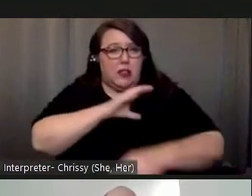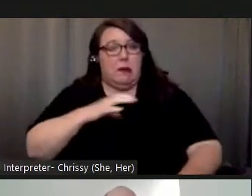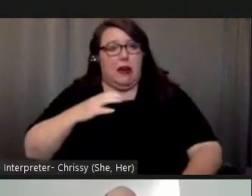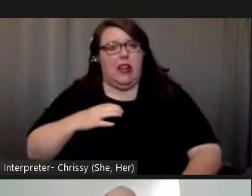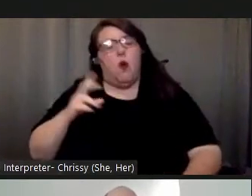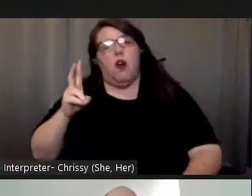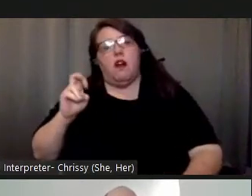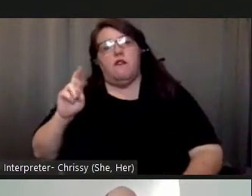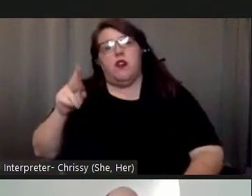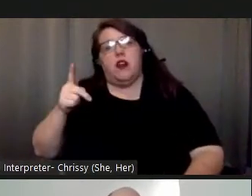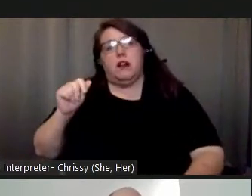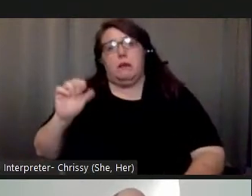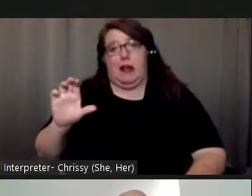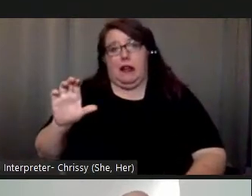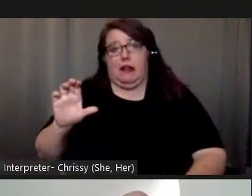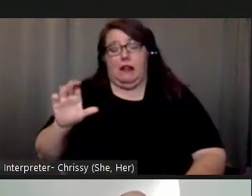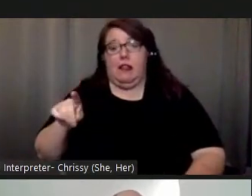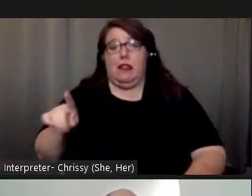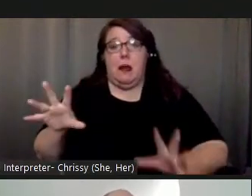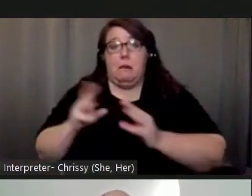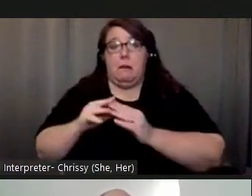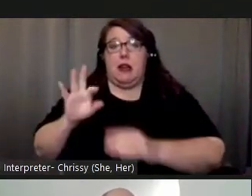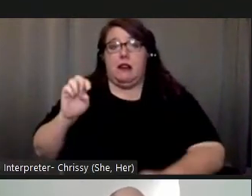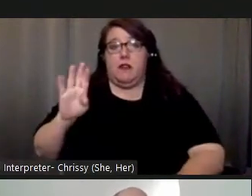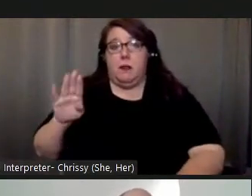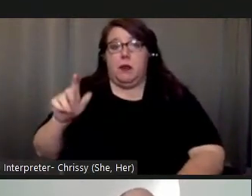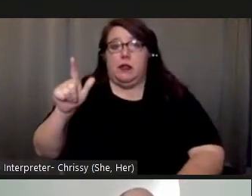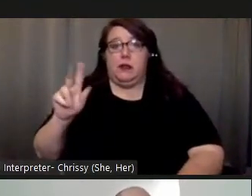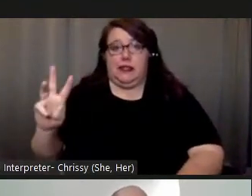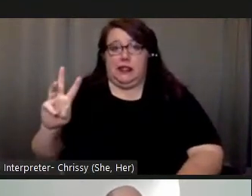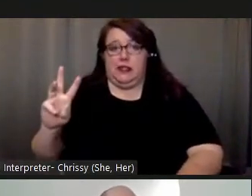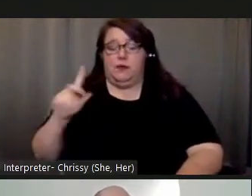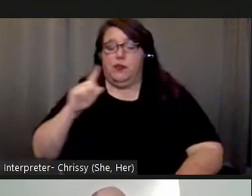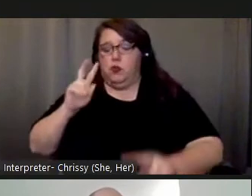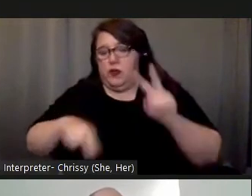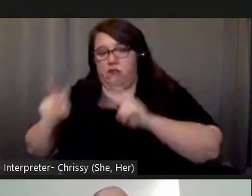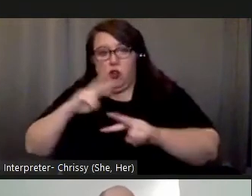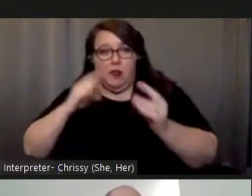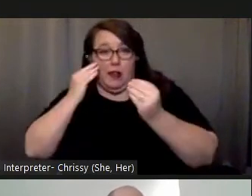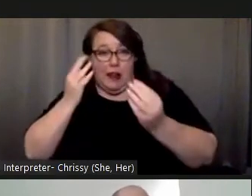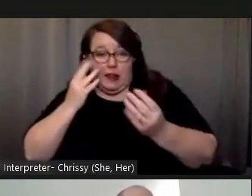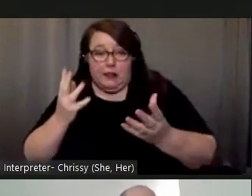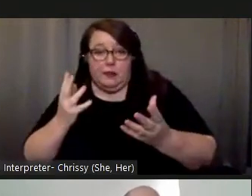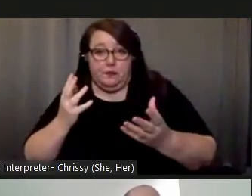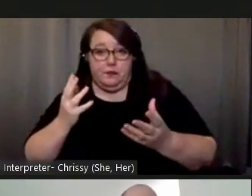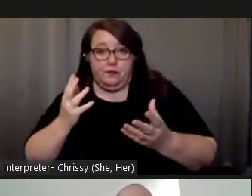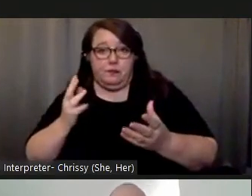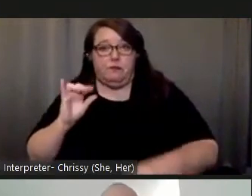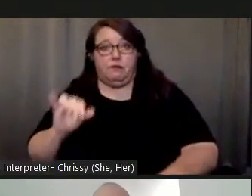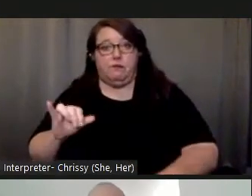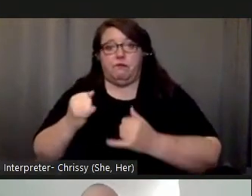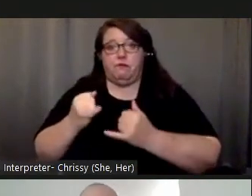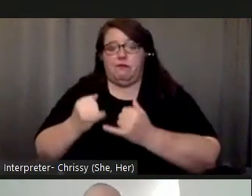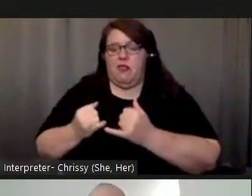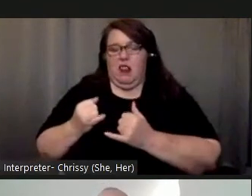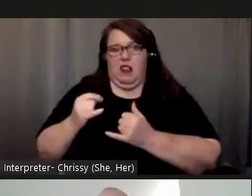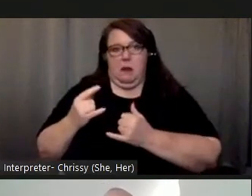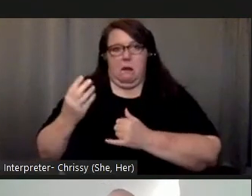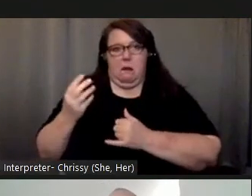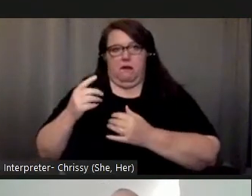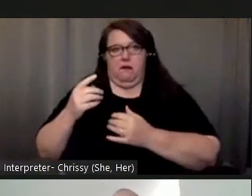VRPAC, meets on February 26th to review the data. So that's the last Friday of the